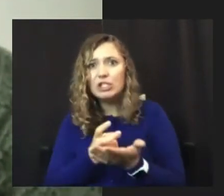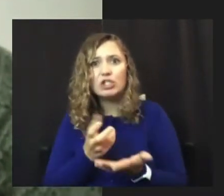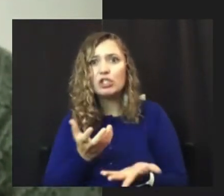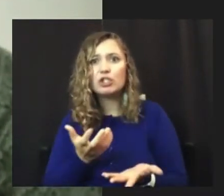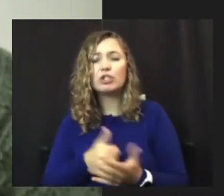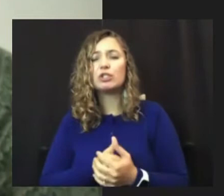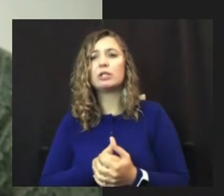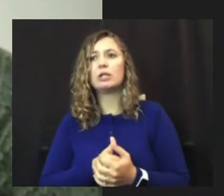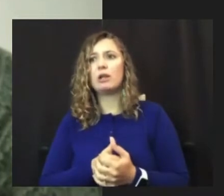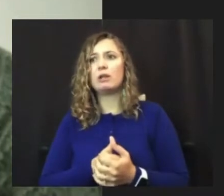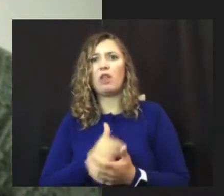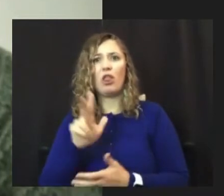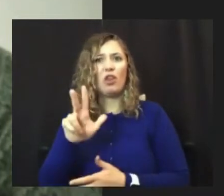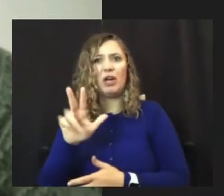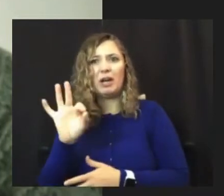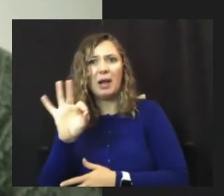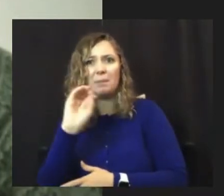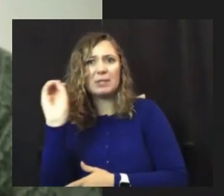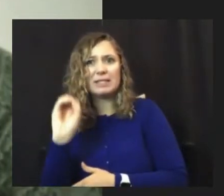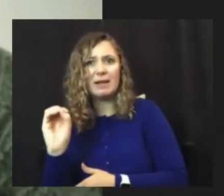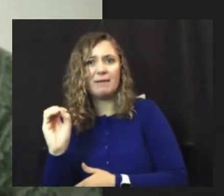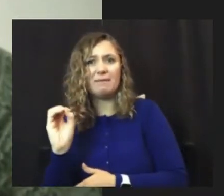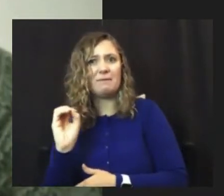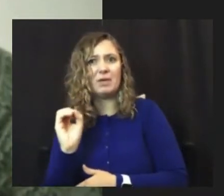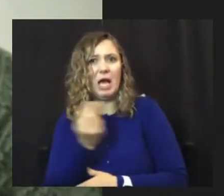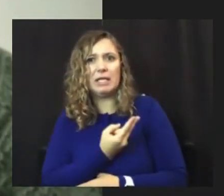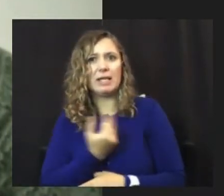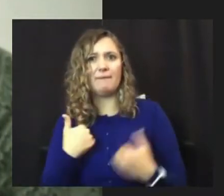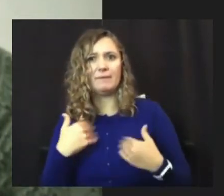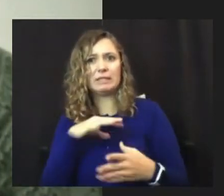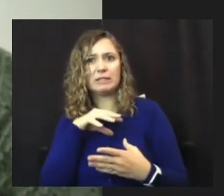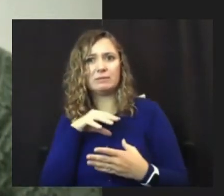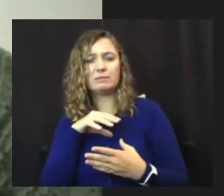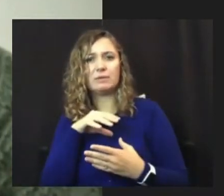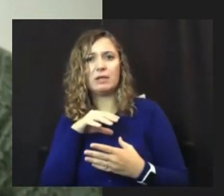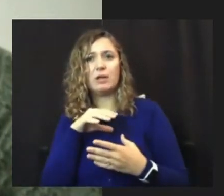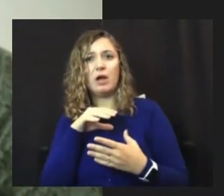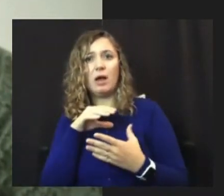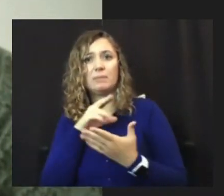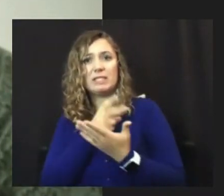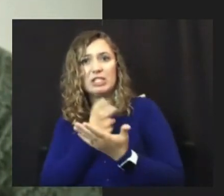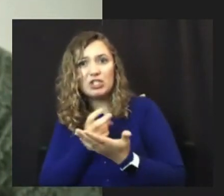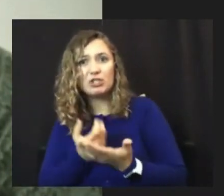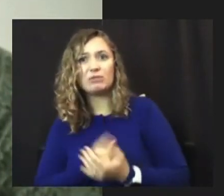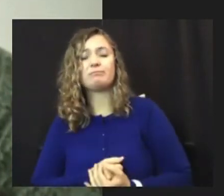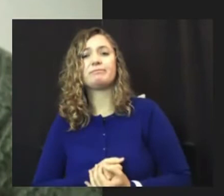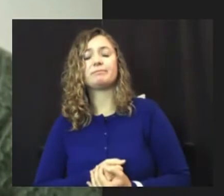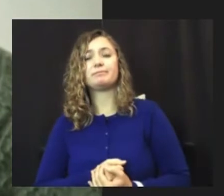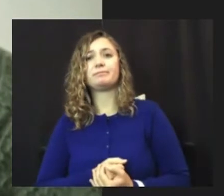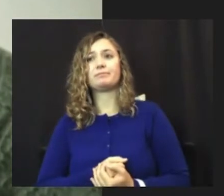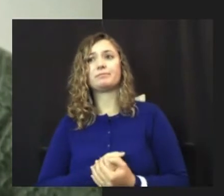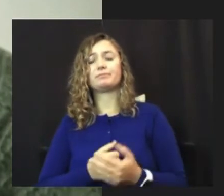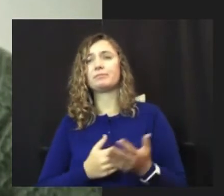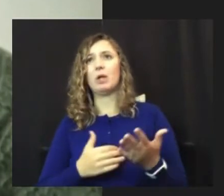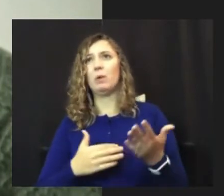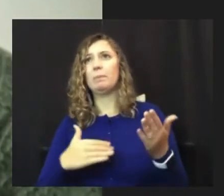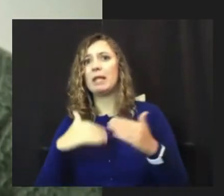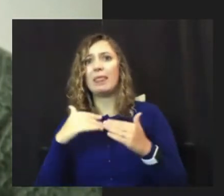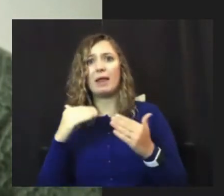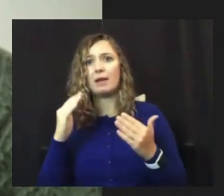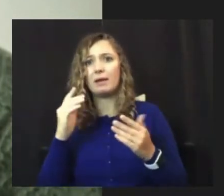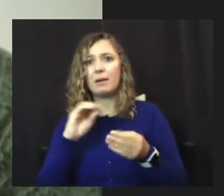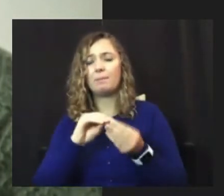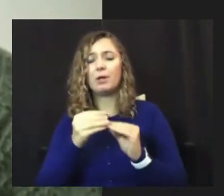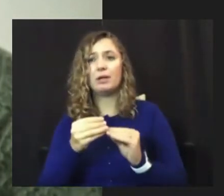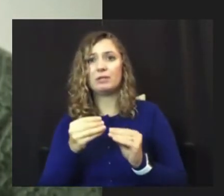39% of us or something, depending on what study you look at. Some say up to half of us have seizures. It's super common. I've